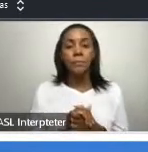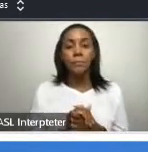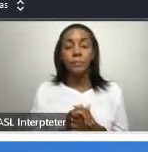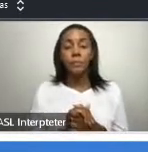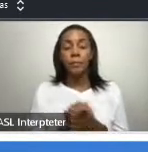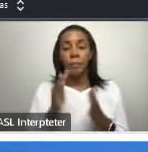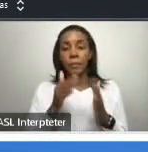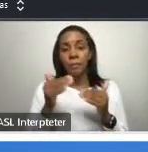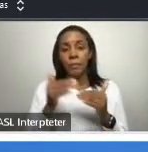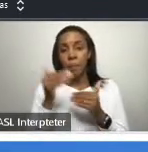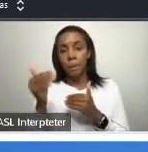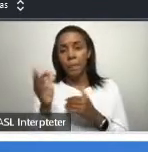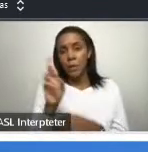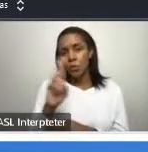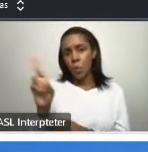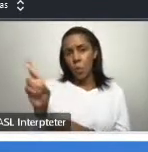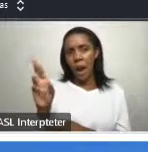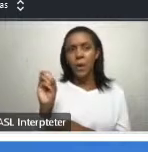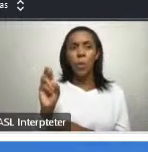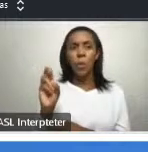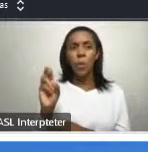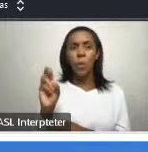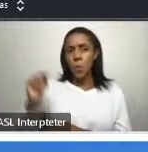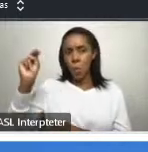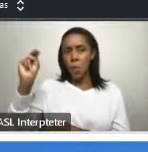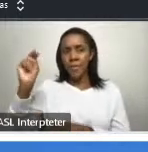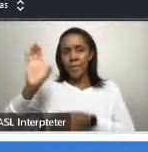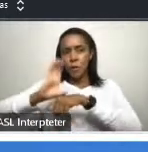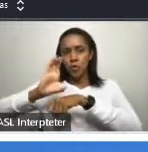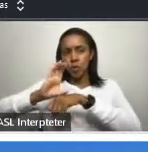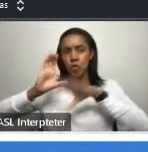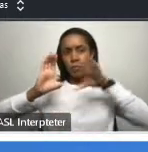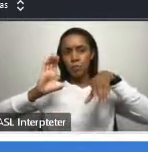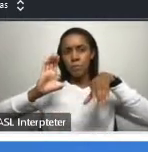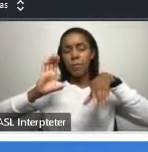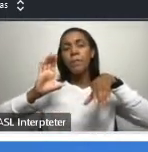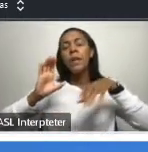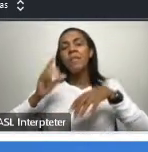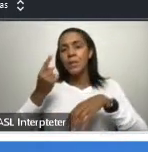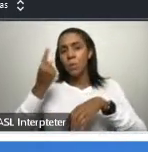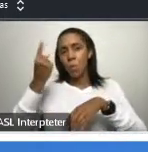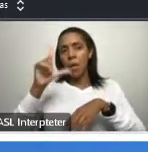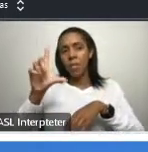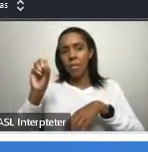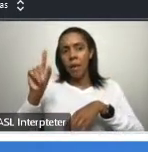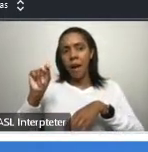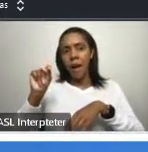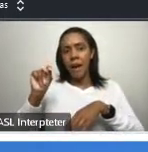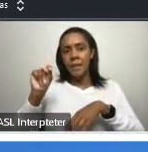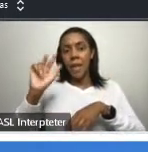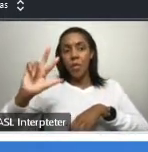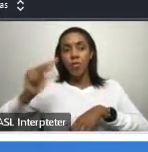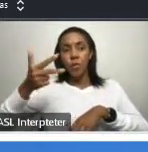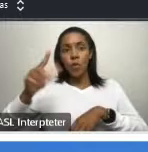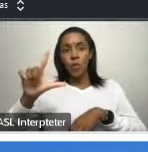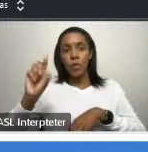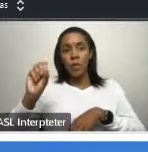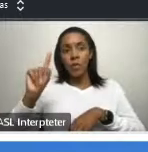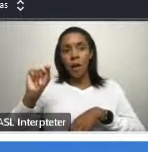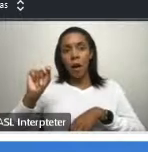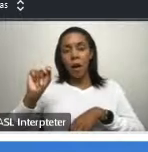And then to the right or to the north of the existing church building would be one of the lots, and then the third lot would be